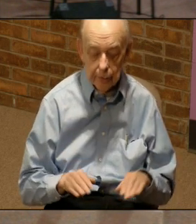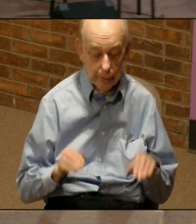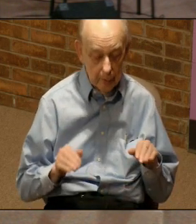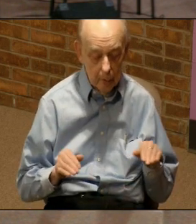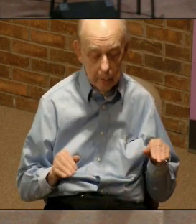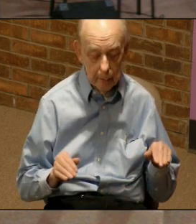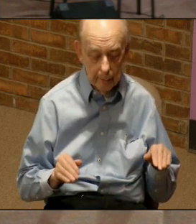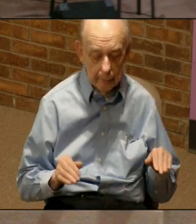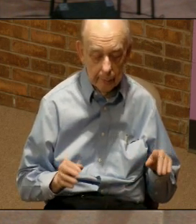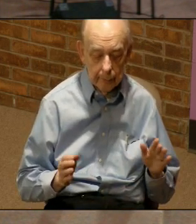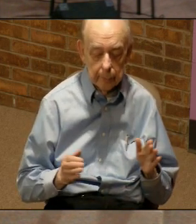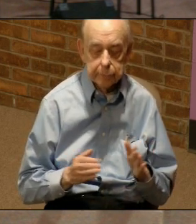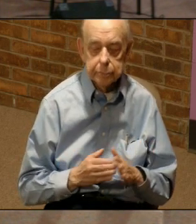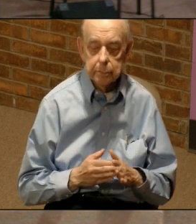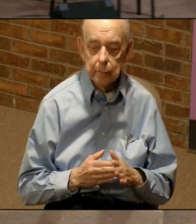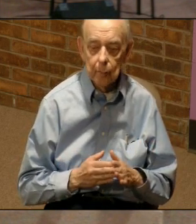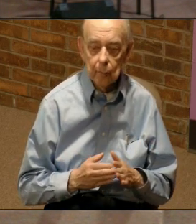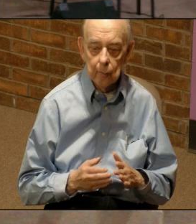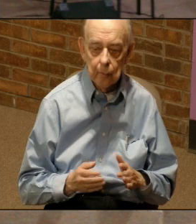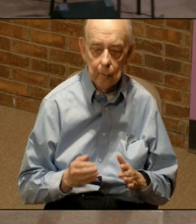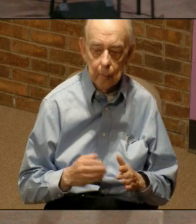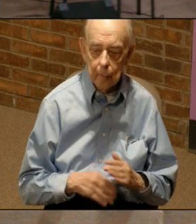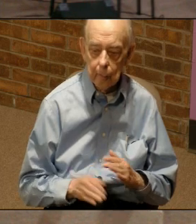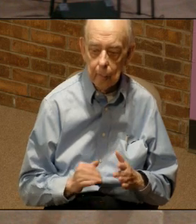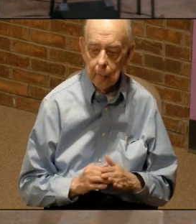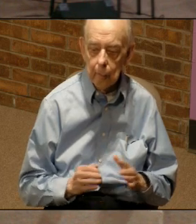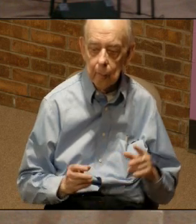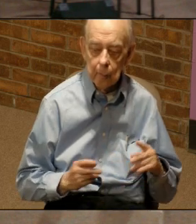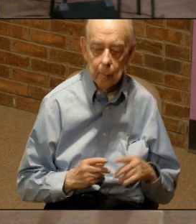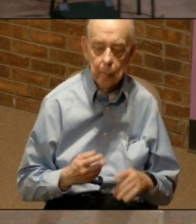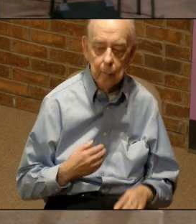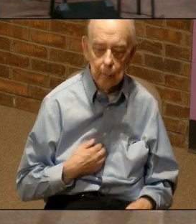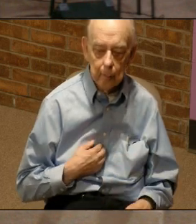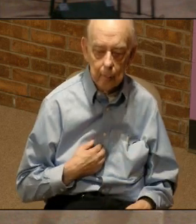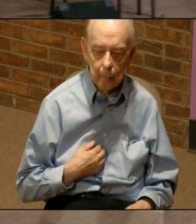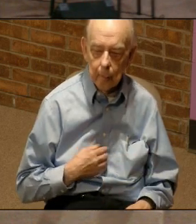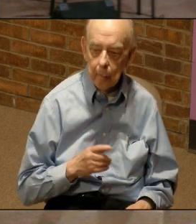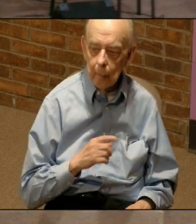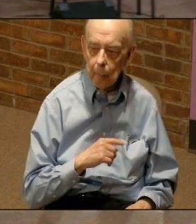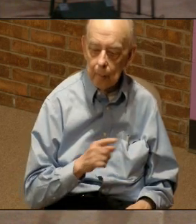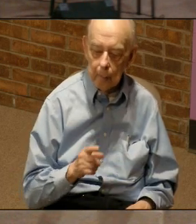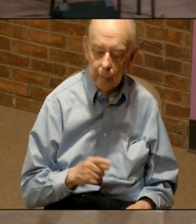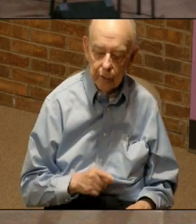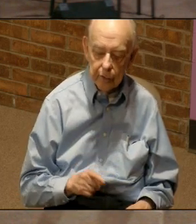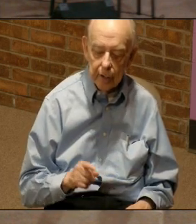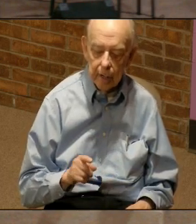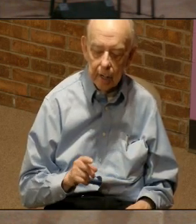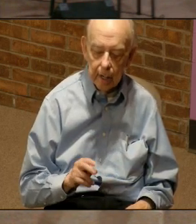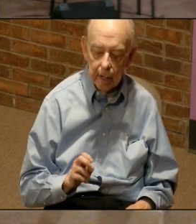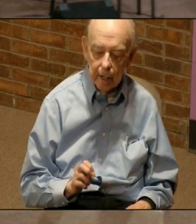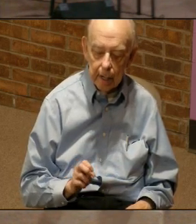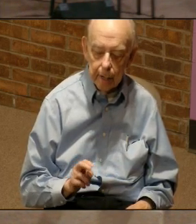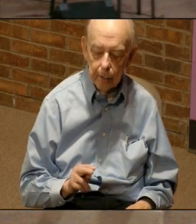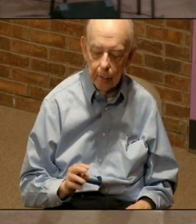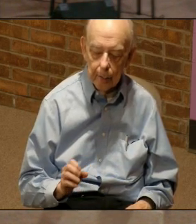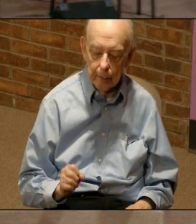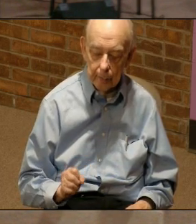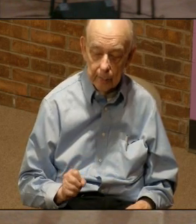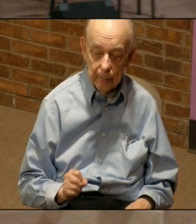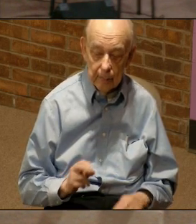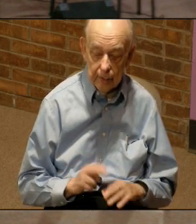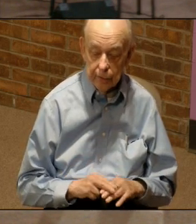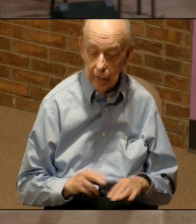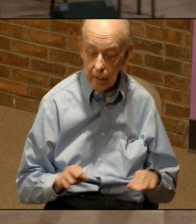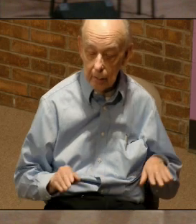Okay? Again, in this place, they had Zeus sitting on the throne. That was their